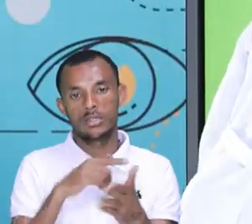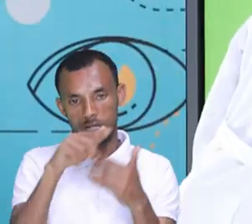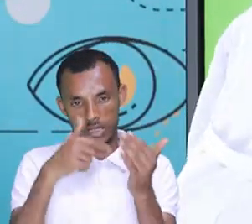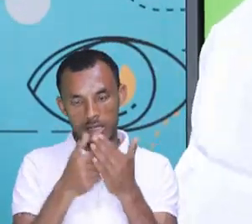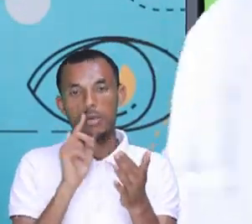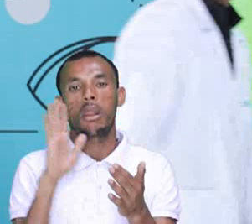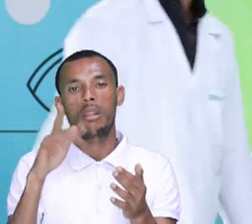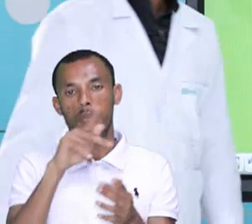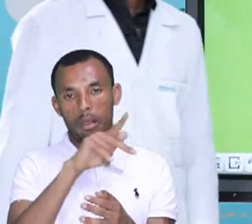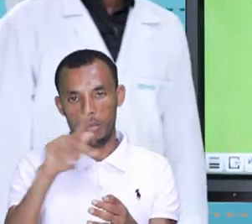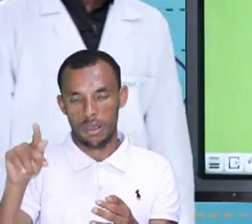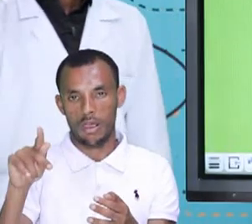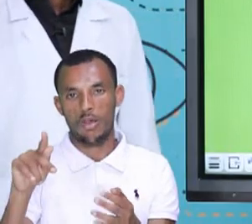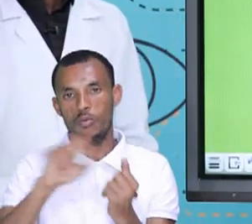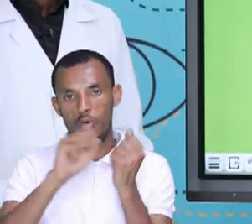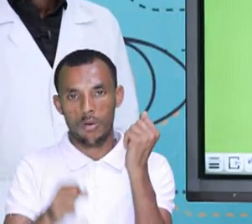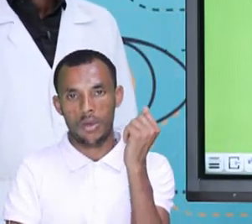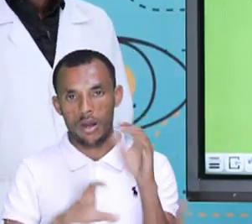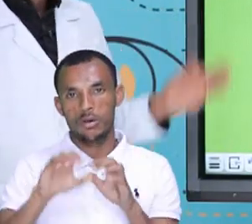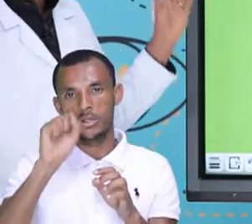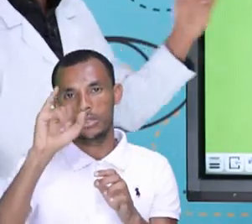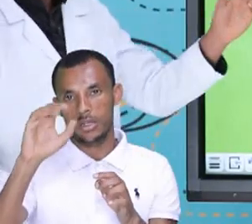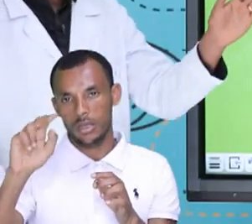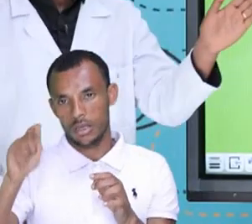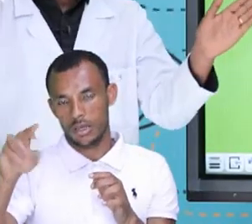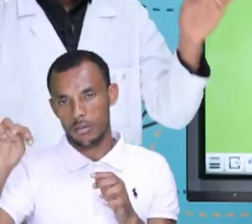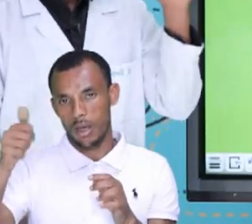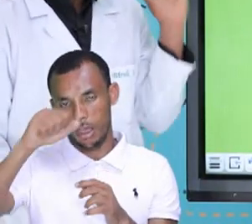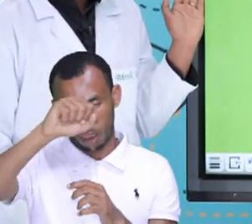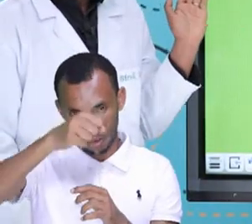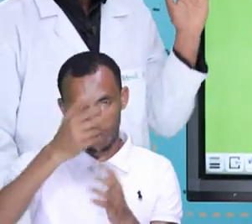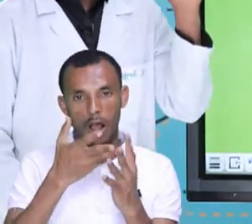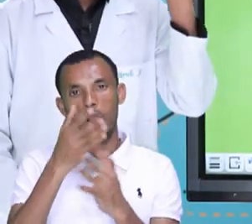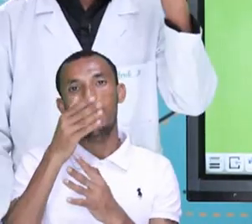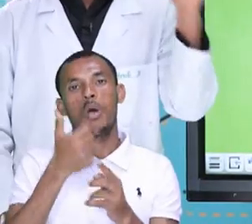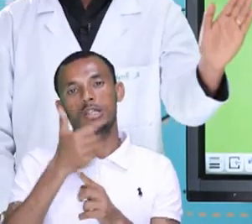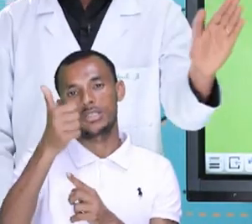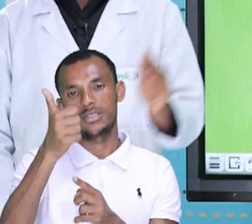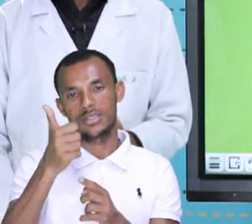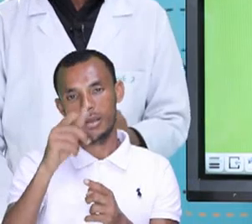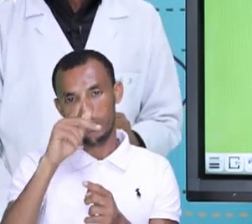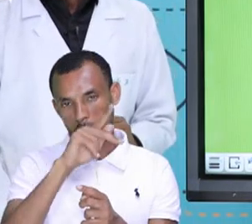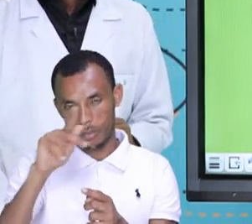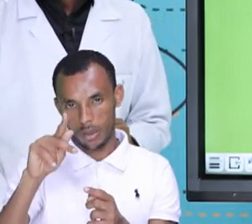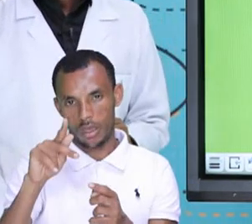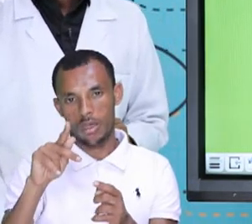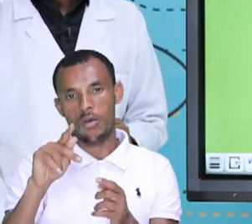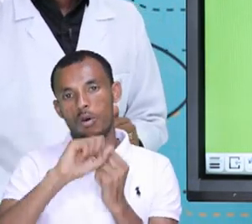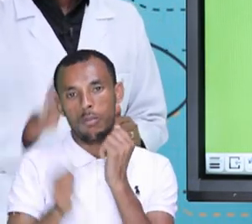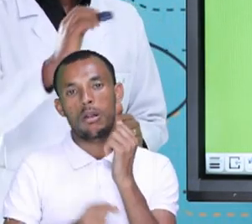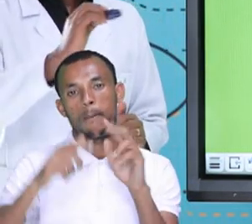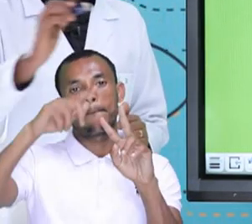Therefore, PP forms sigma, yes, along nuclear axis. PP forms pi,